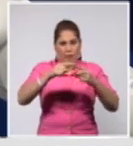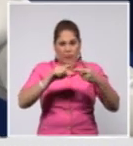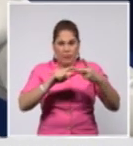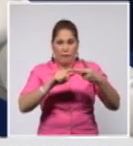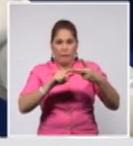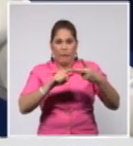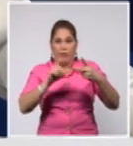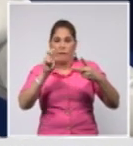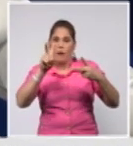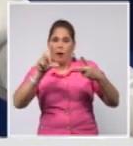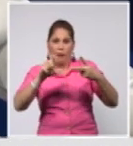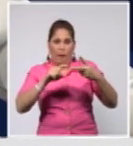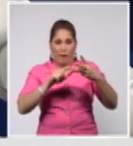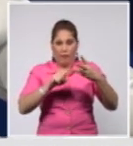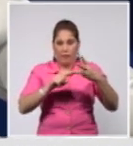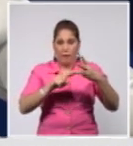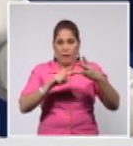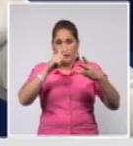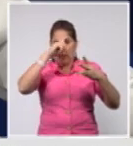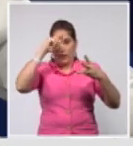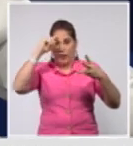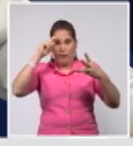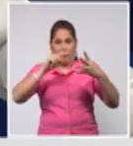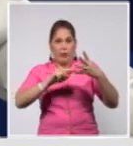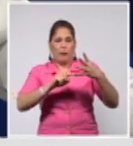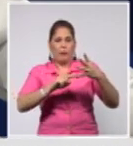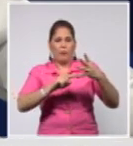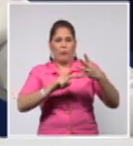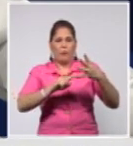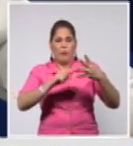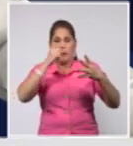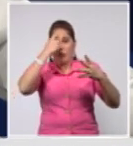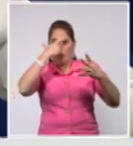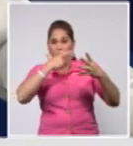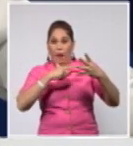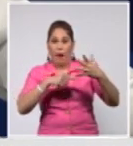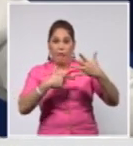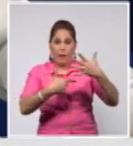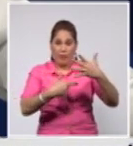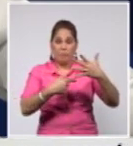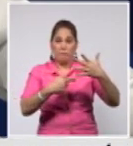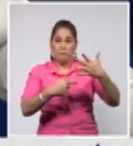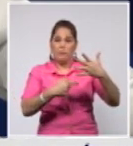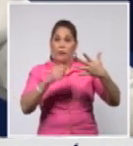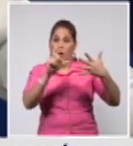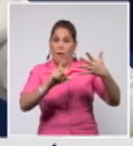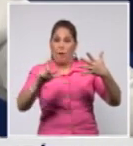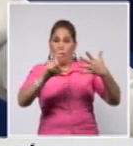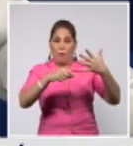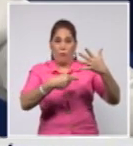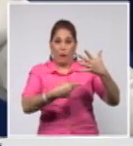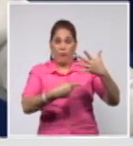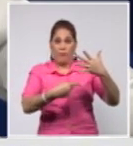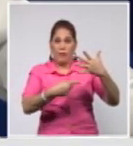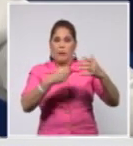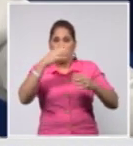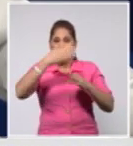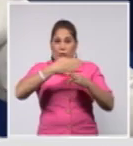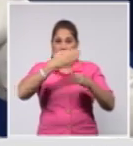Clara, Sancti Spiritus, Ciego de Ávila, Camagüey, Santiago de